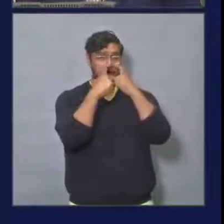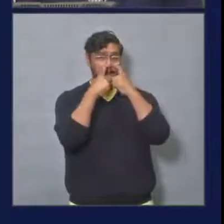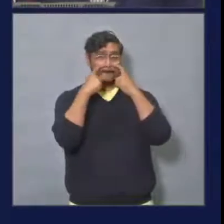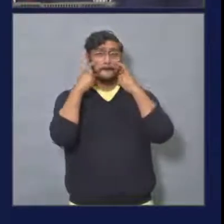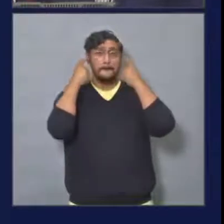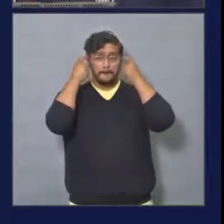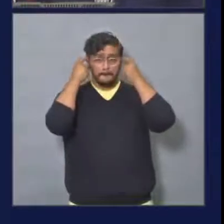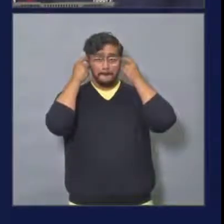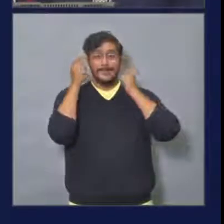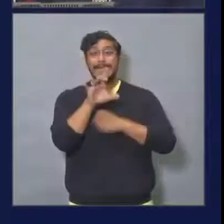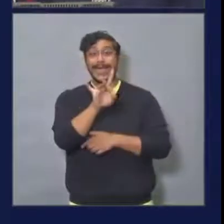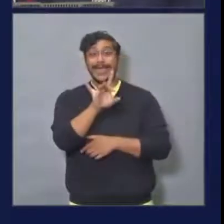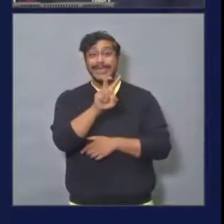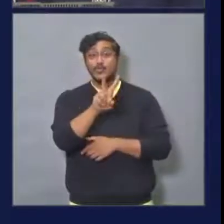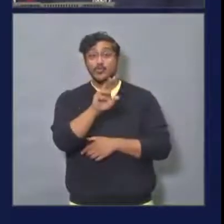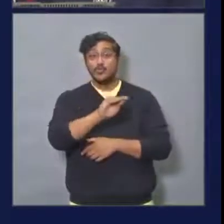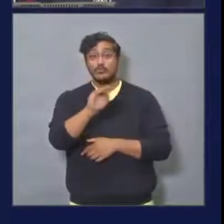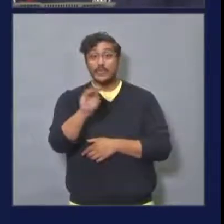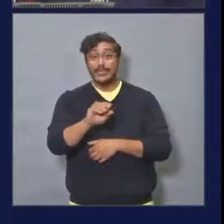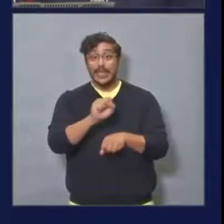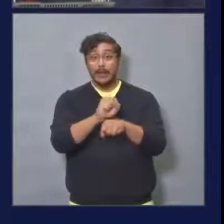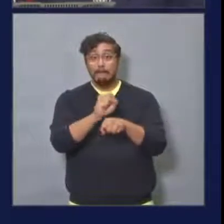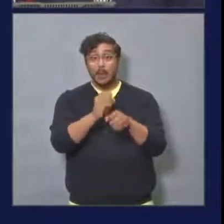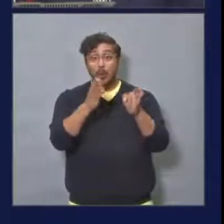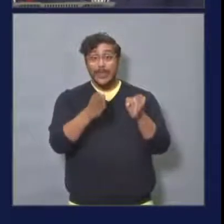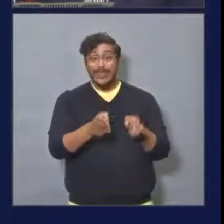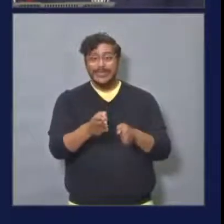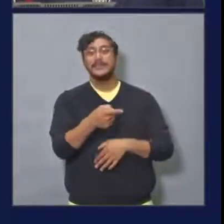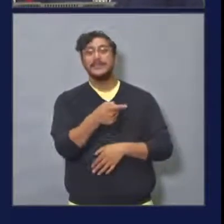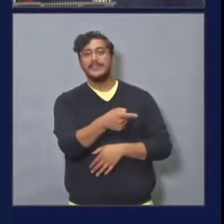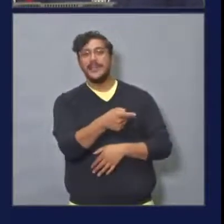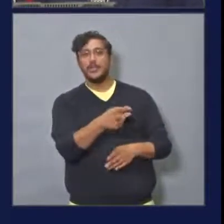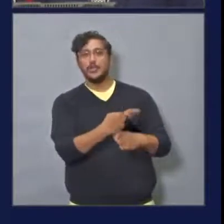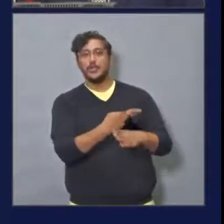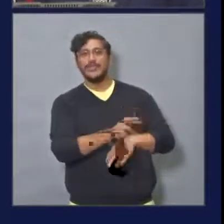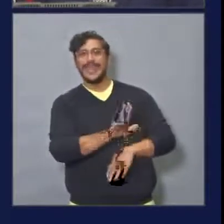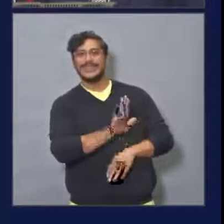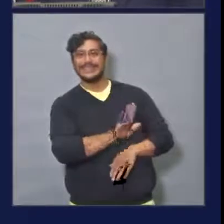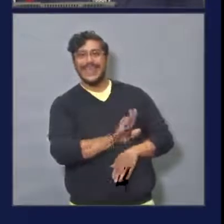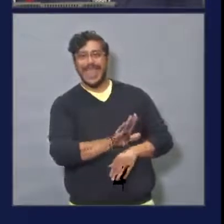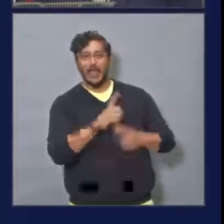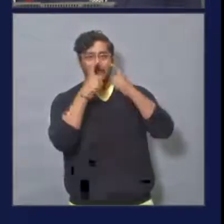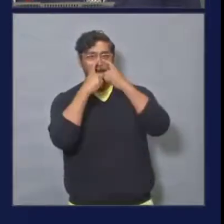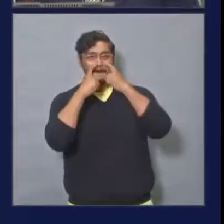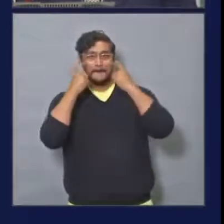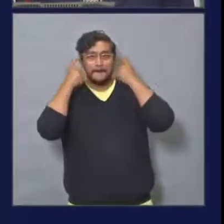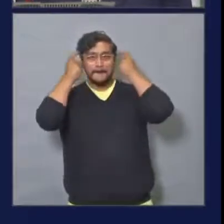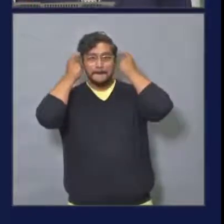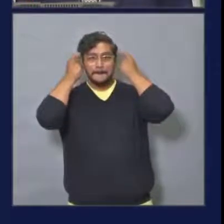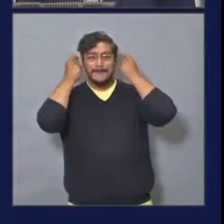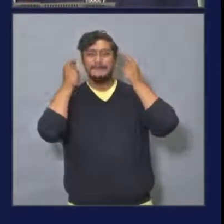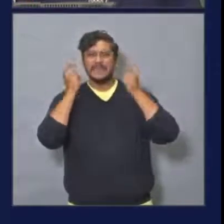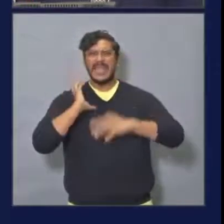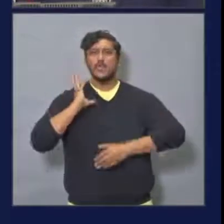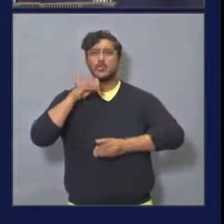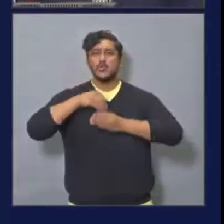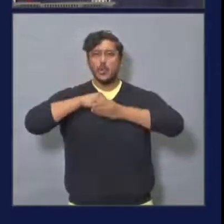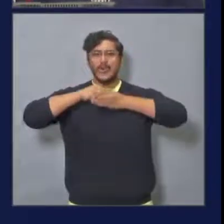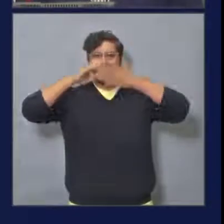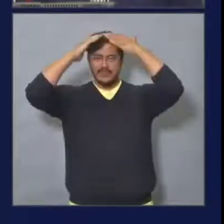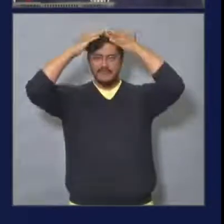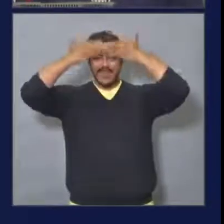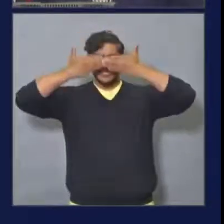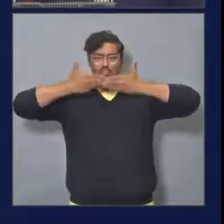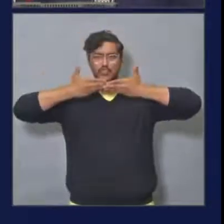coverings, and 82% of employees were wearing their appropriate face coverings, which included face shields.